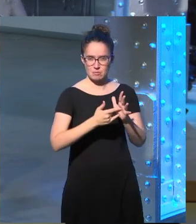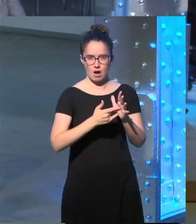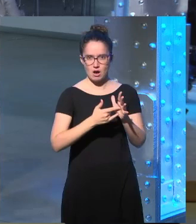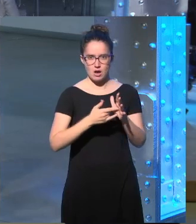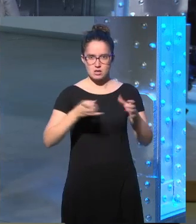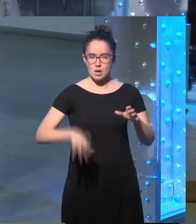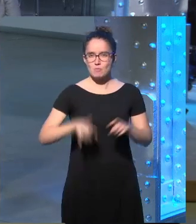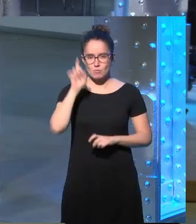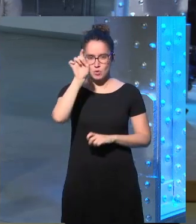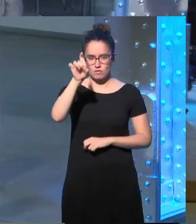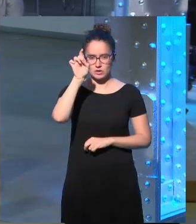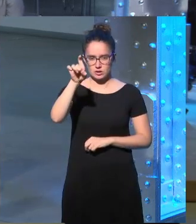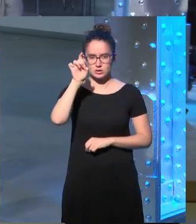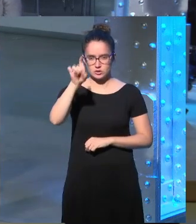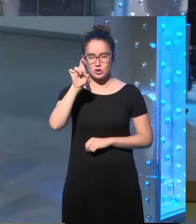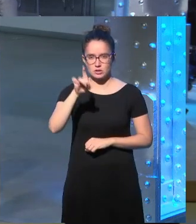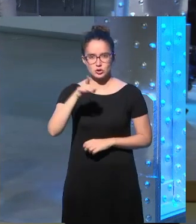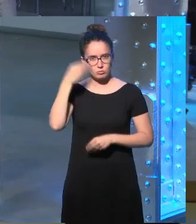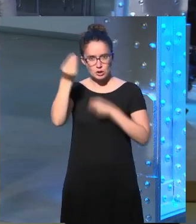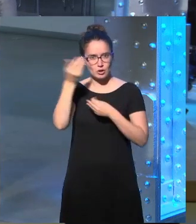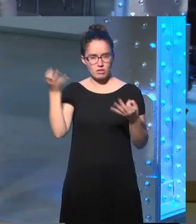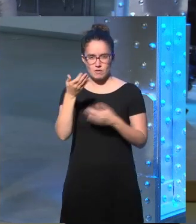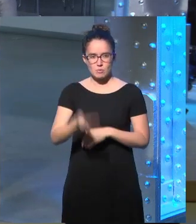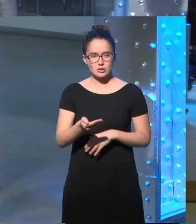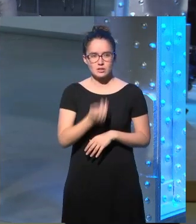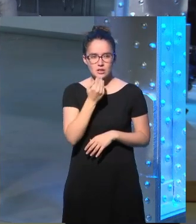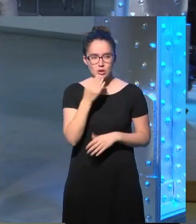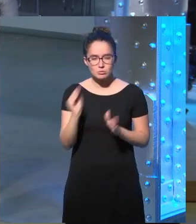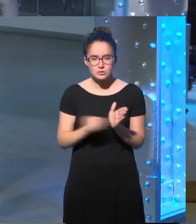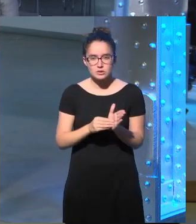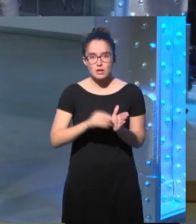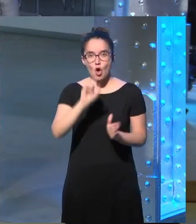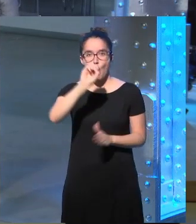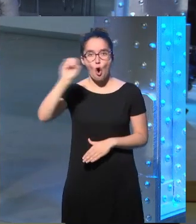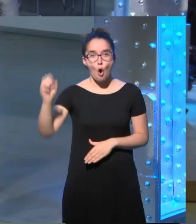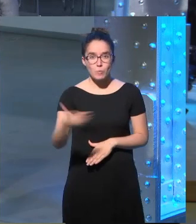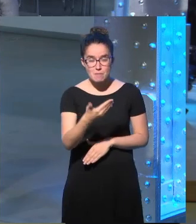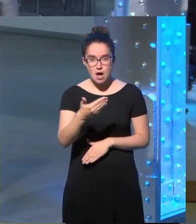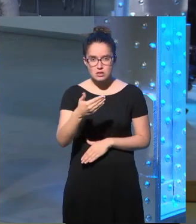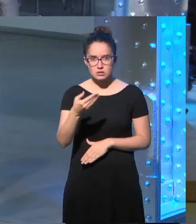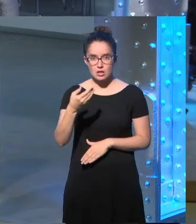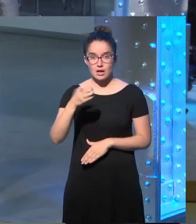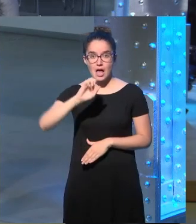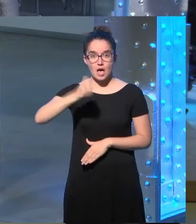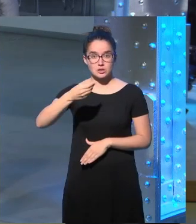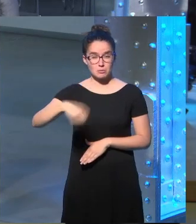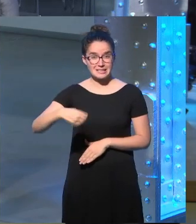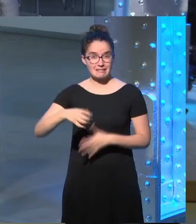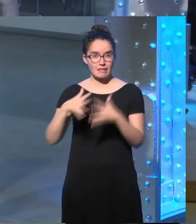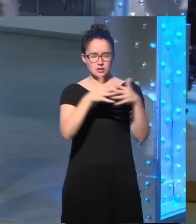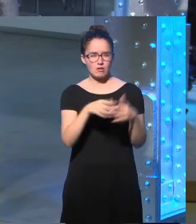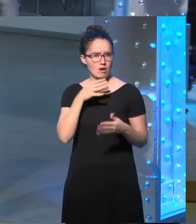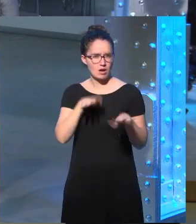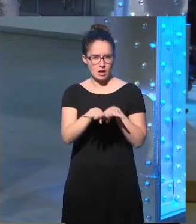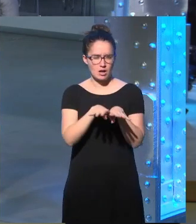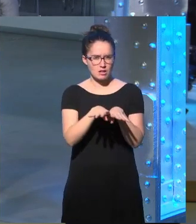but the first victims of the system. And I think this is an issue that we need to take into account. Obama